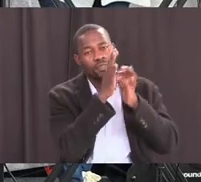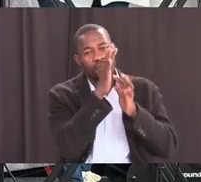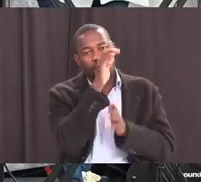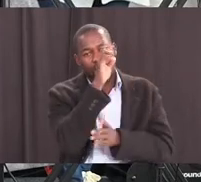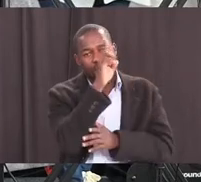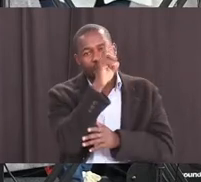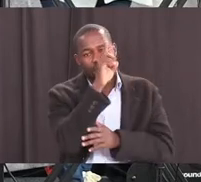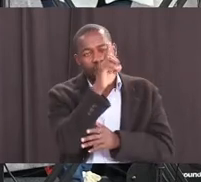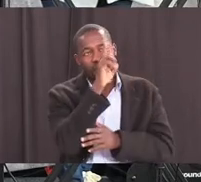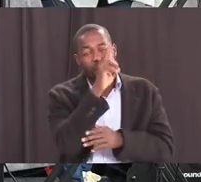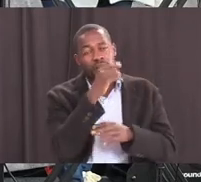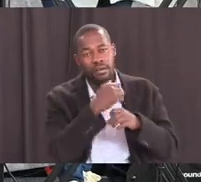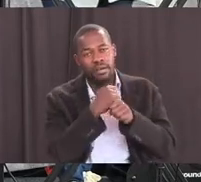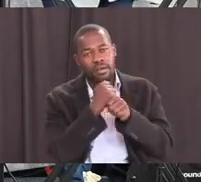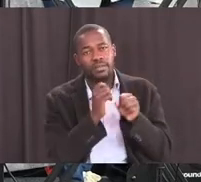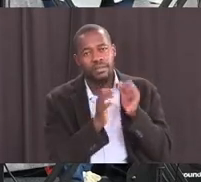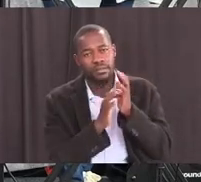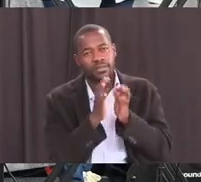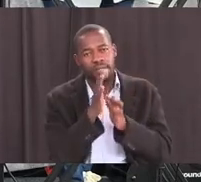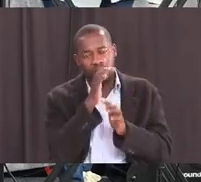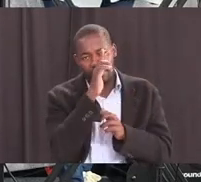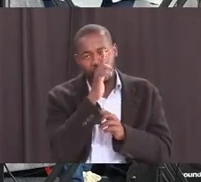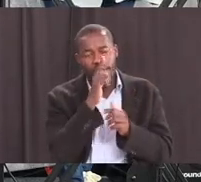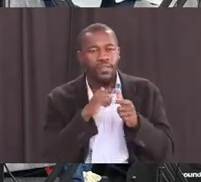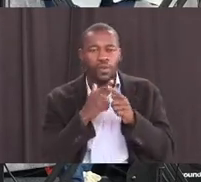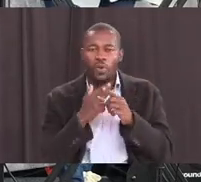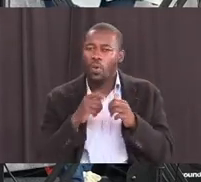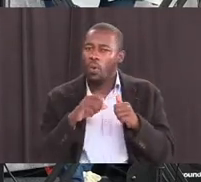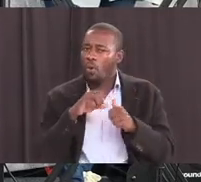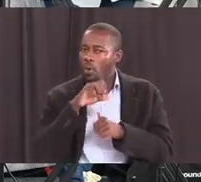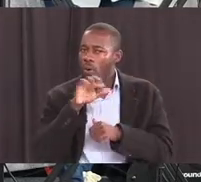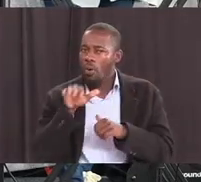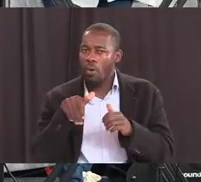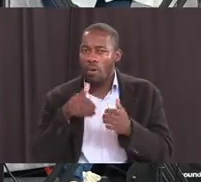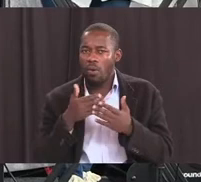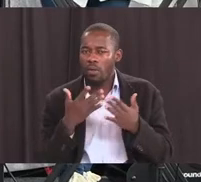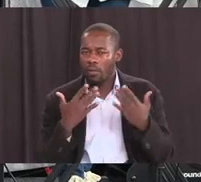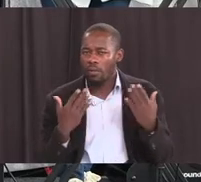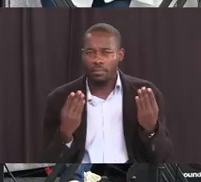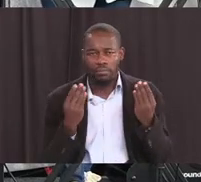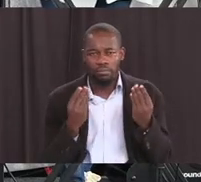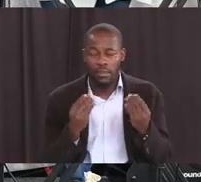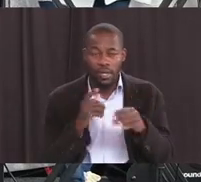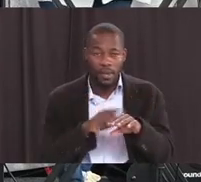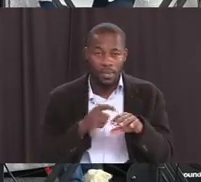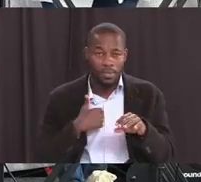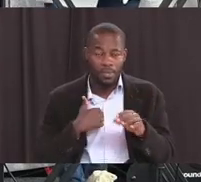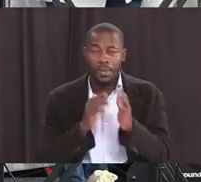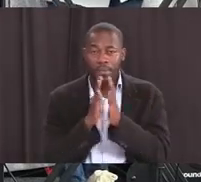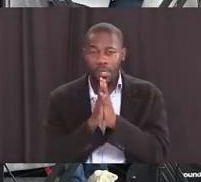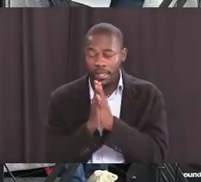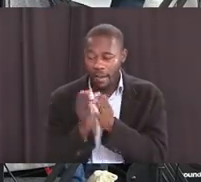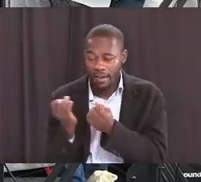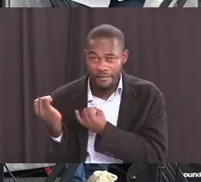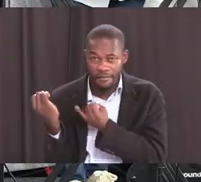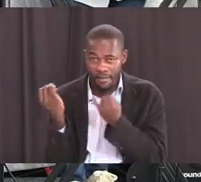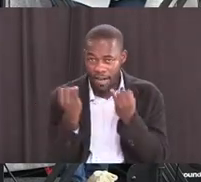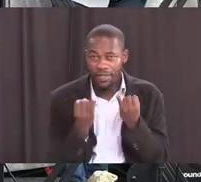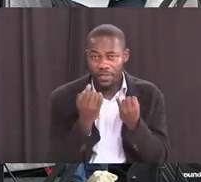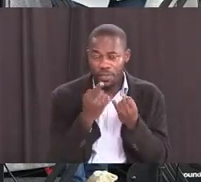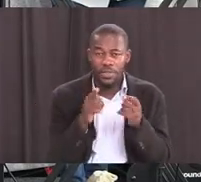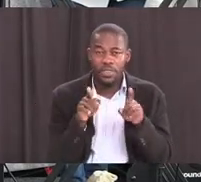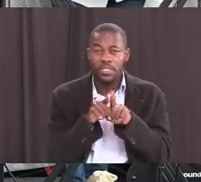him. And so let me just pray for us. And as I'm praying, I'm just inviting you to be also crying out to